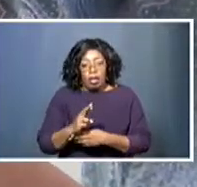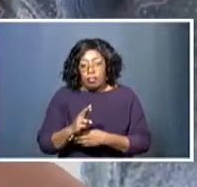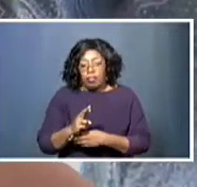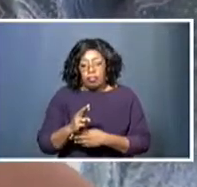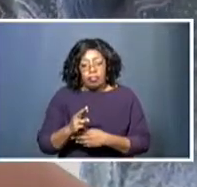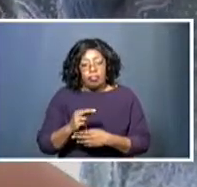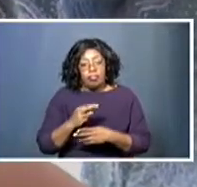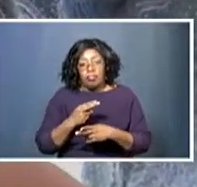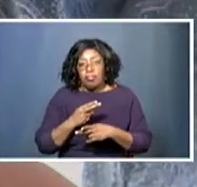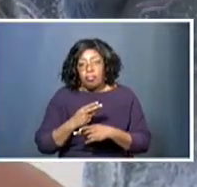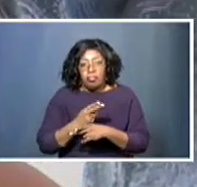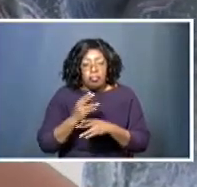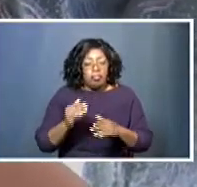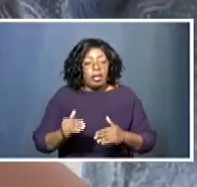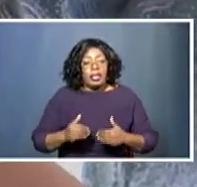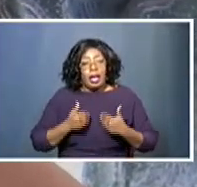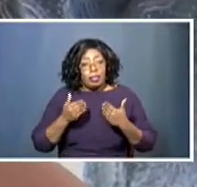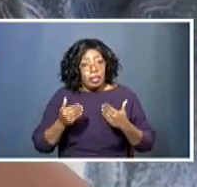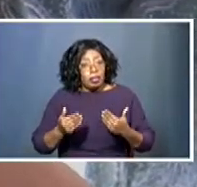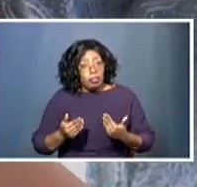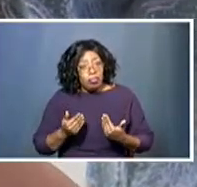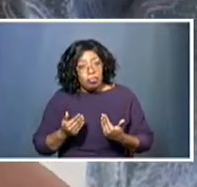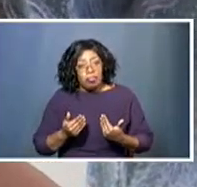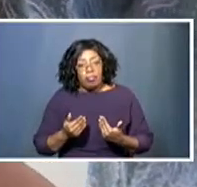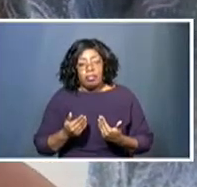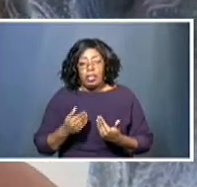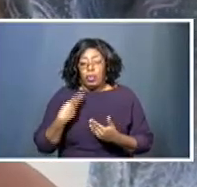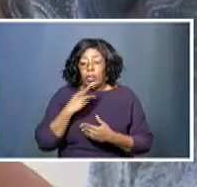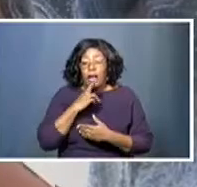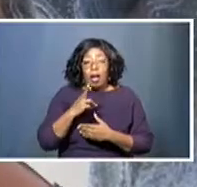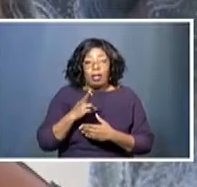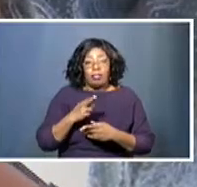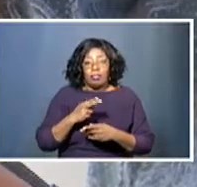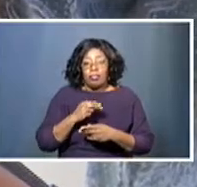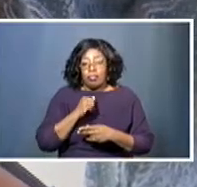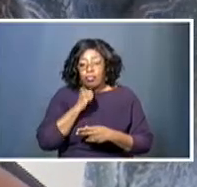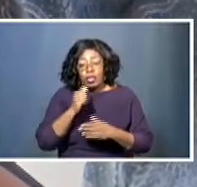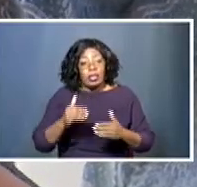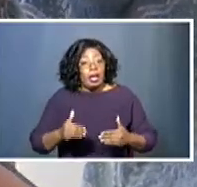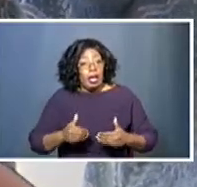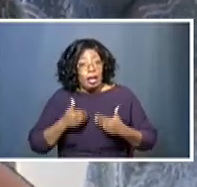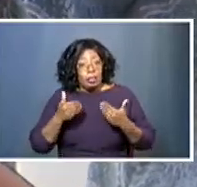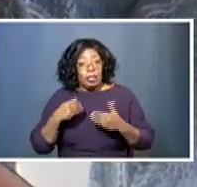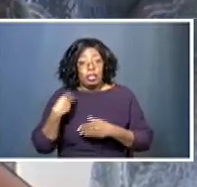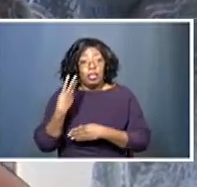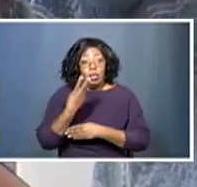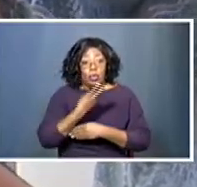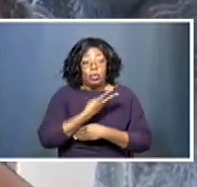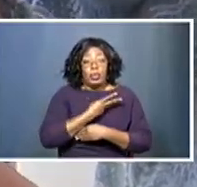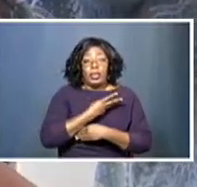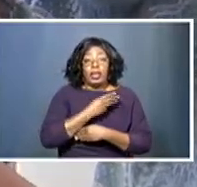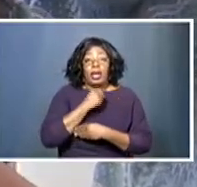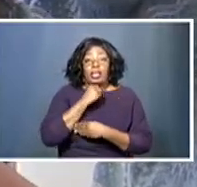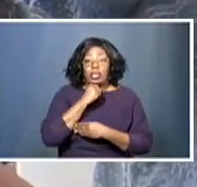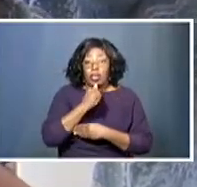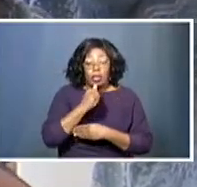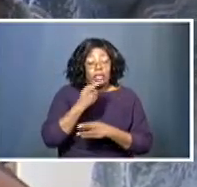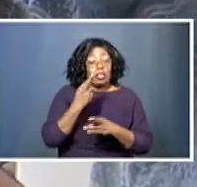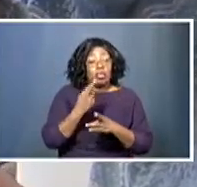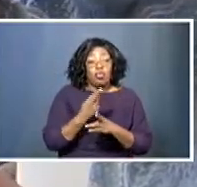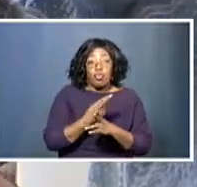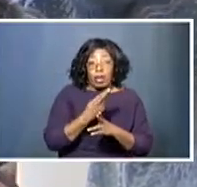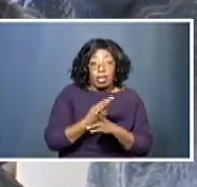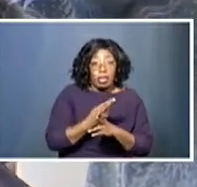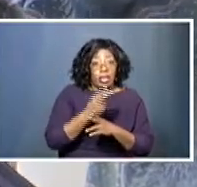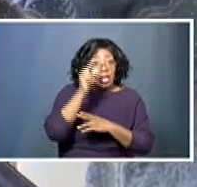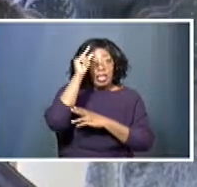unhappy, you know. I'd say we are unhappy. But again, we are not the regulators. The